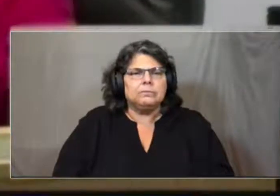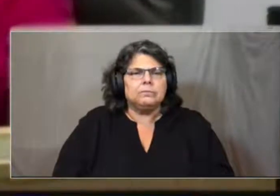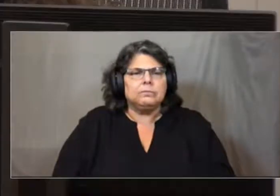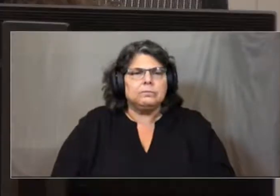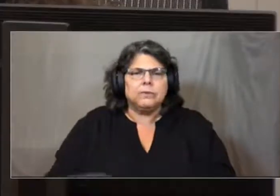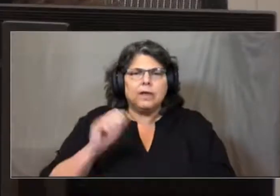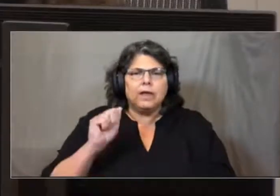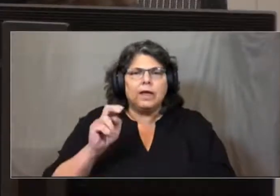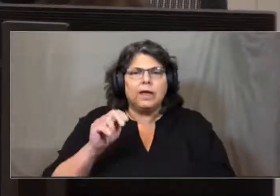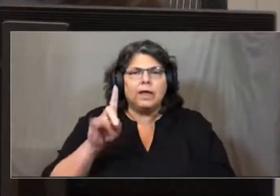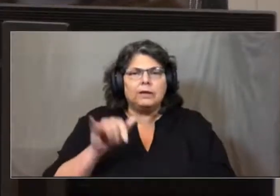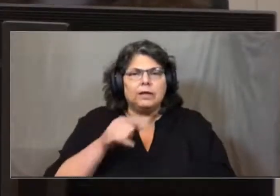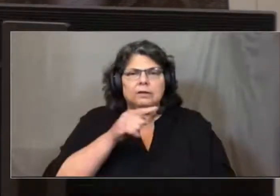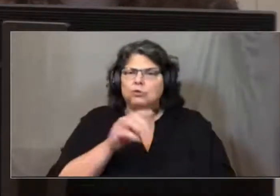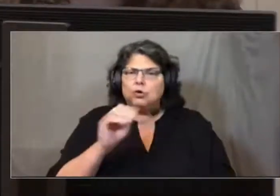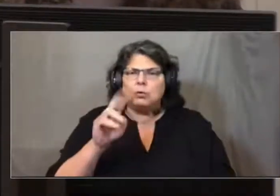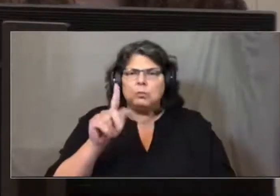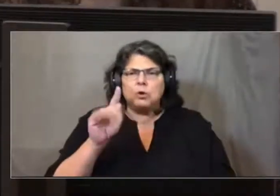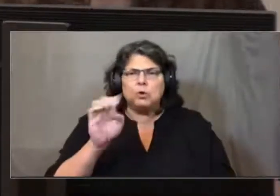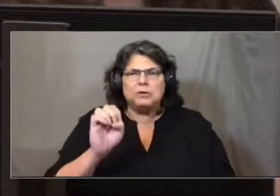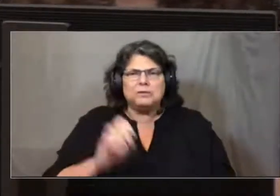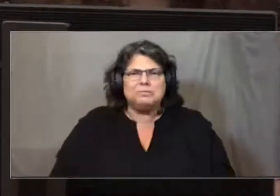Andy, you're muted.